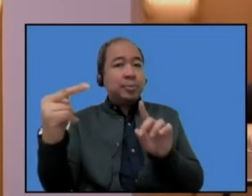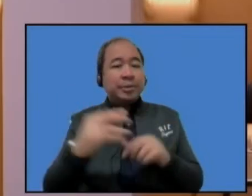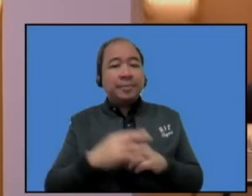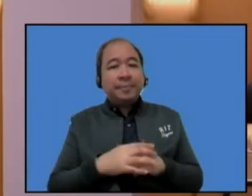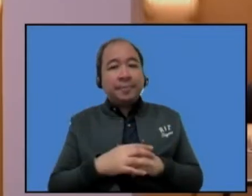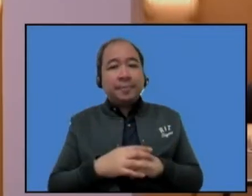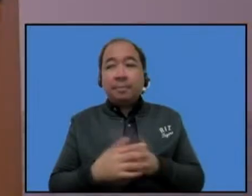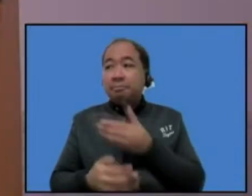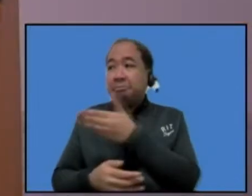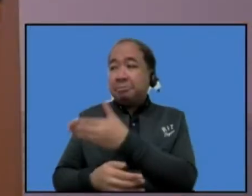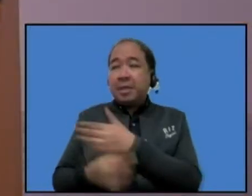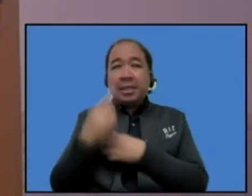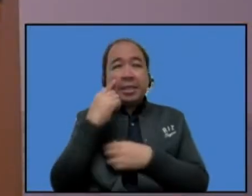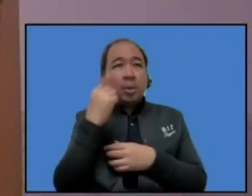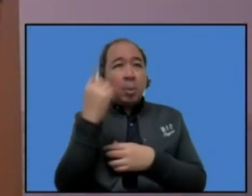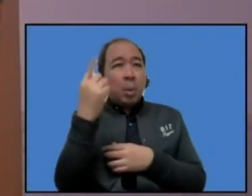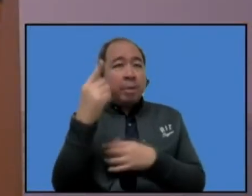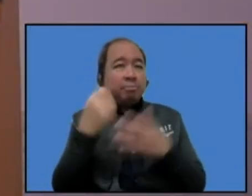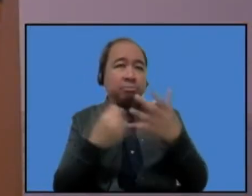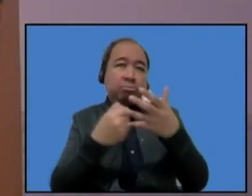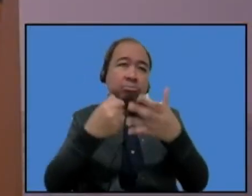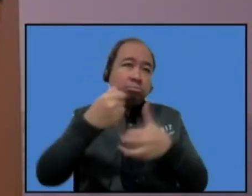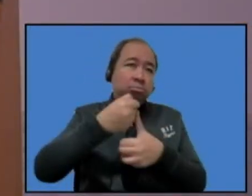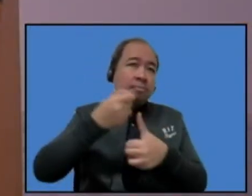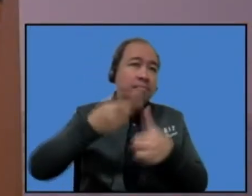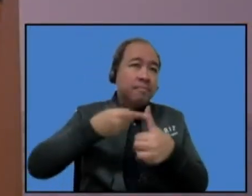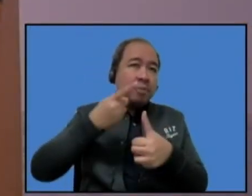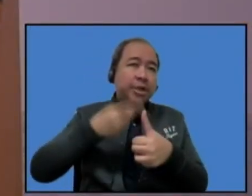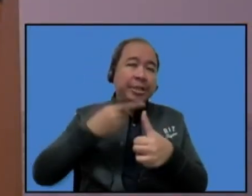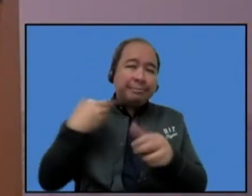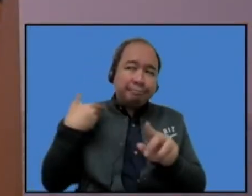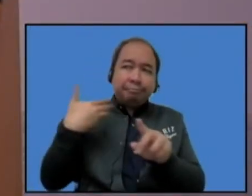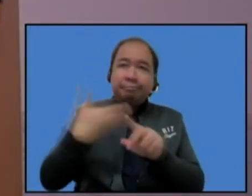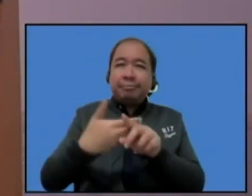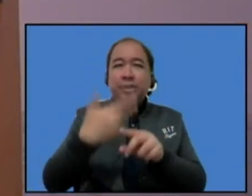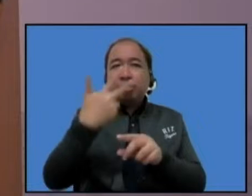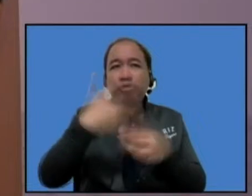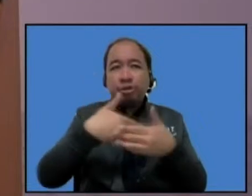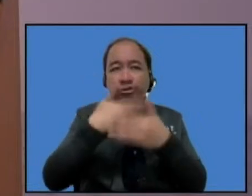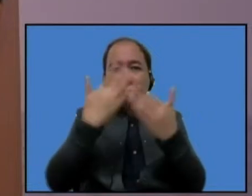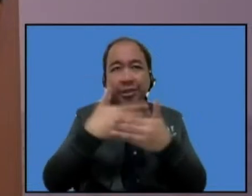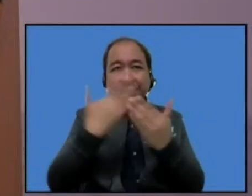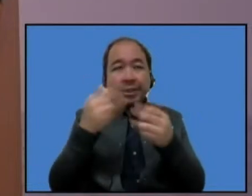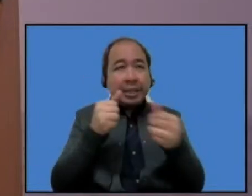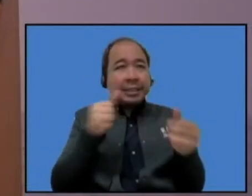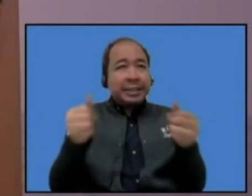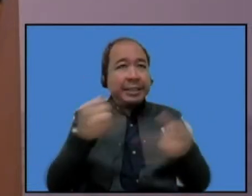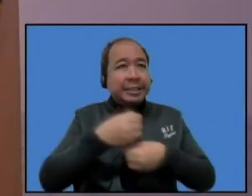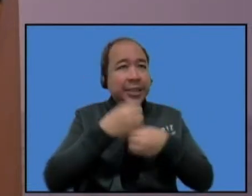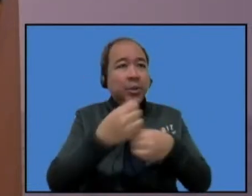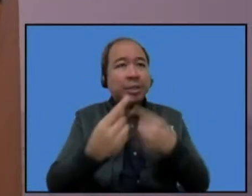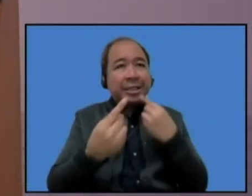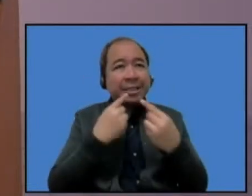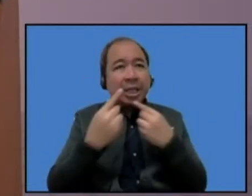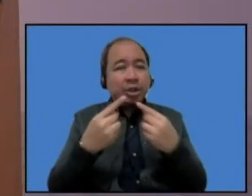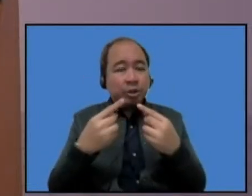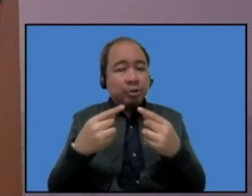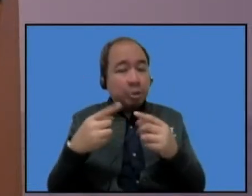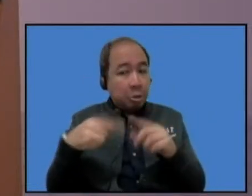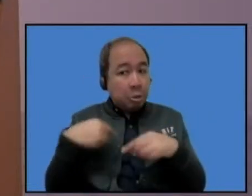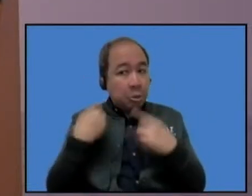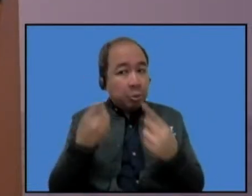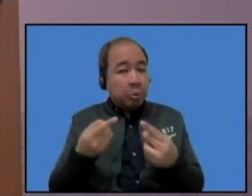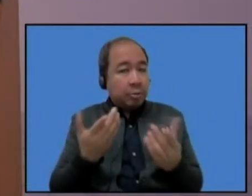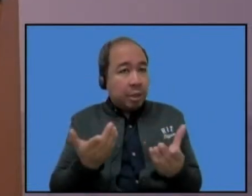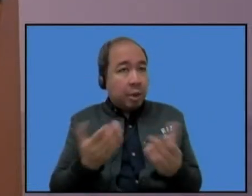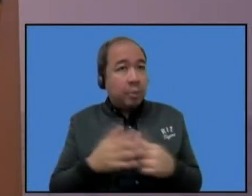one resounding priority that has surfaced over the last 3 days from the stakeholder discussions till now is